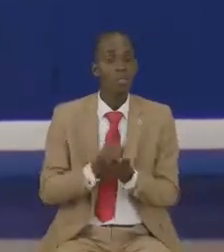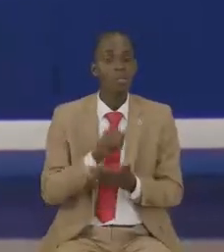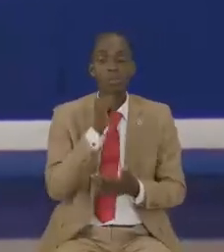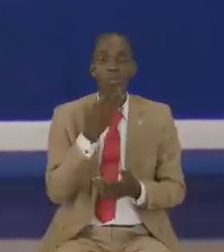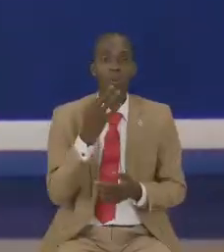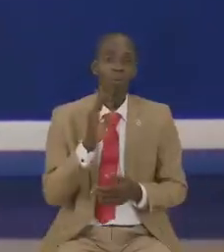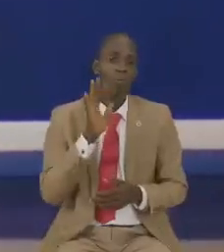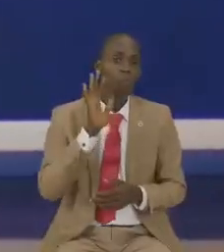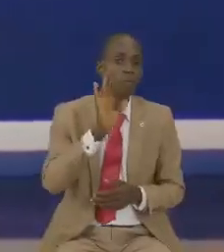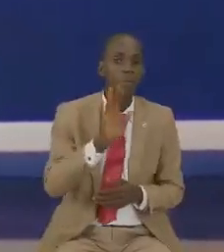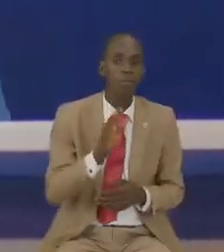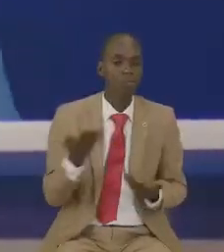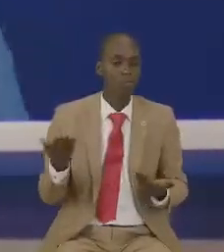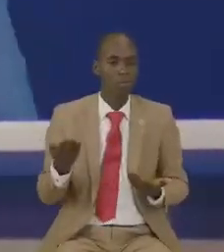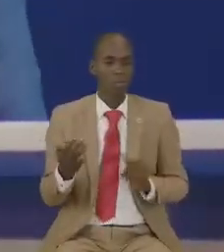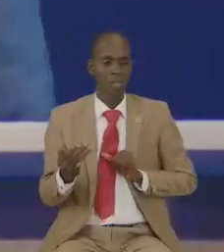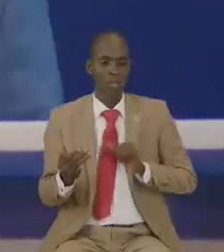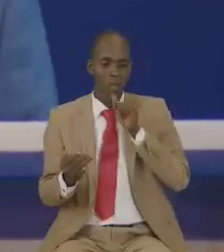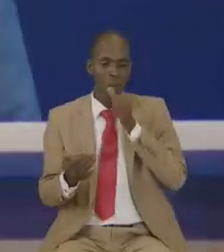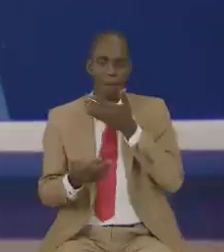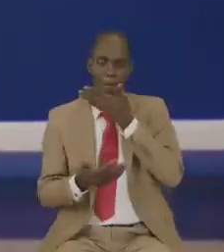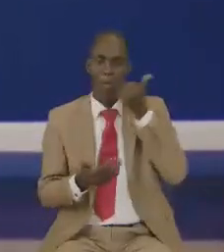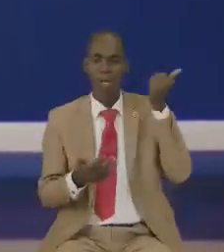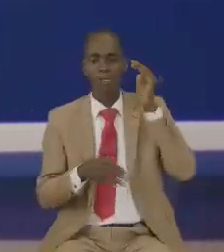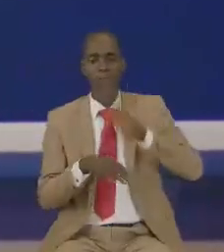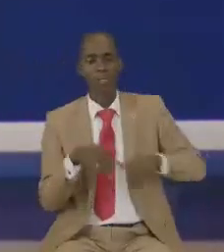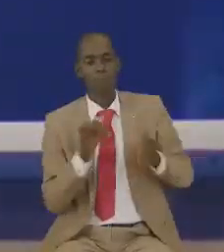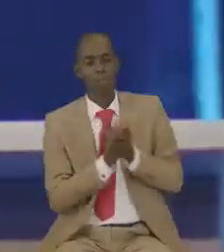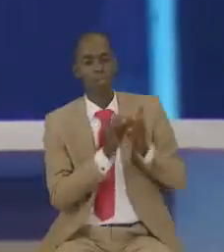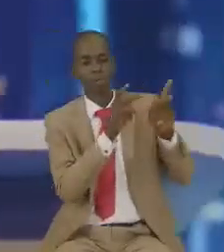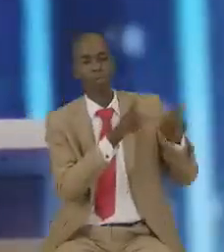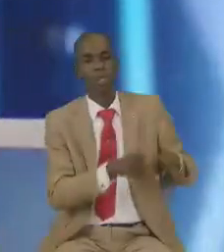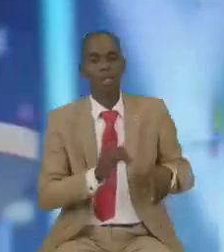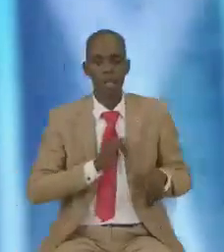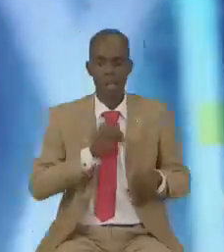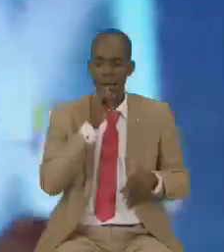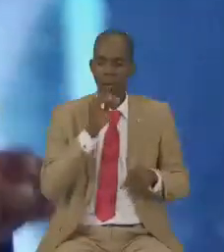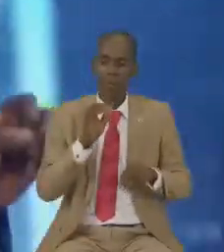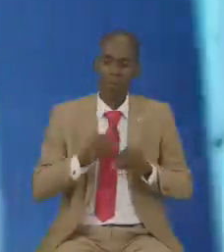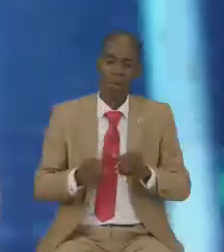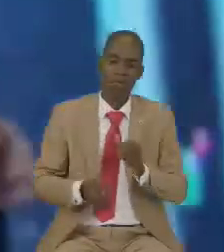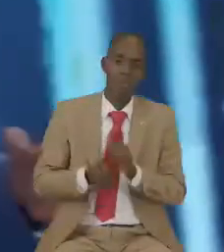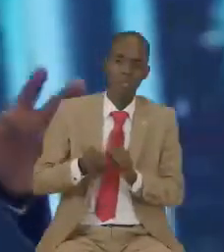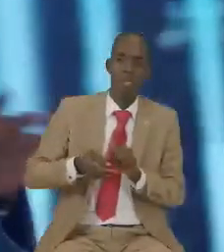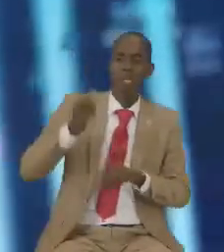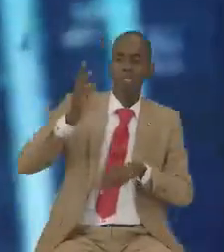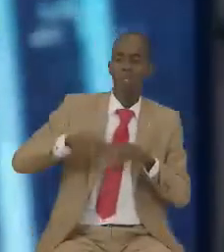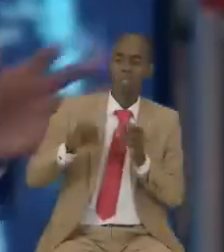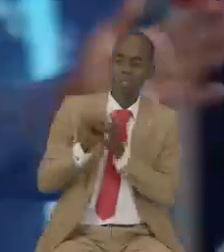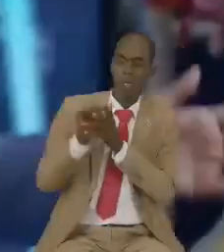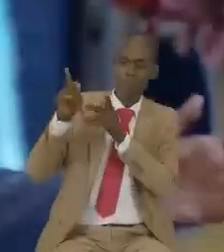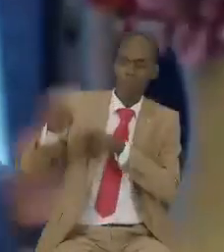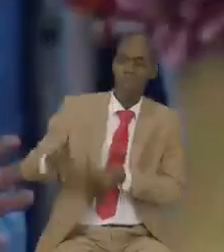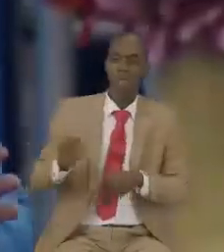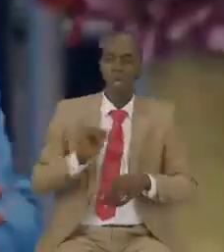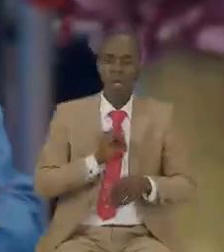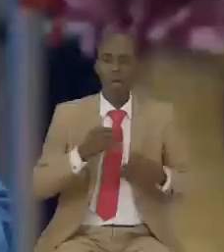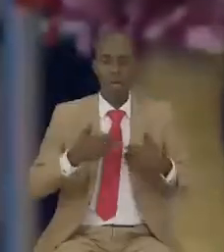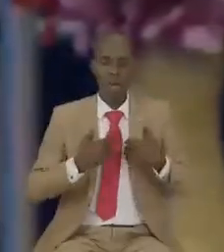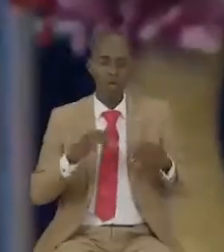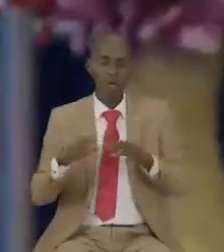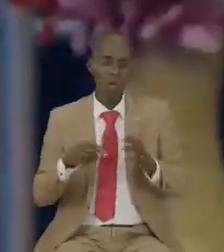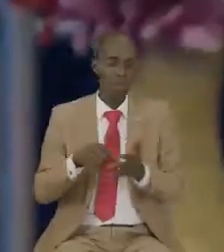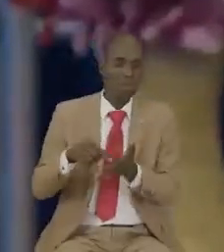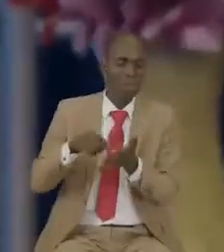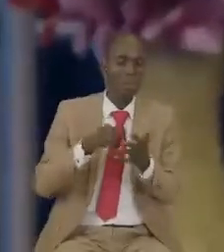of I'm better than so and so, I'm higher than so and so, I have done this which others